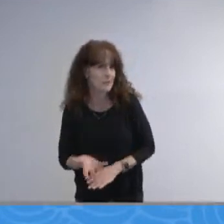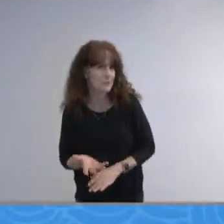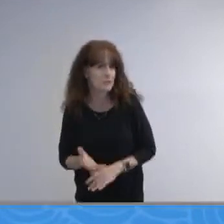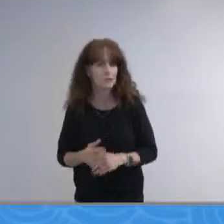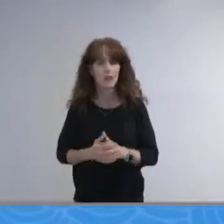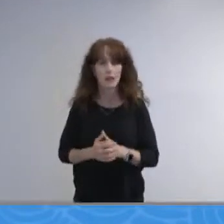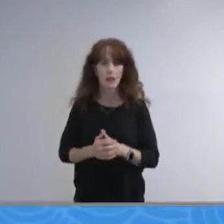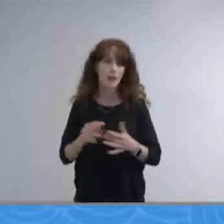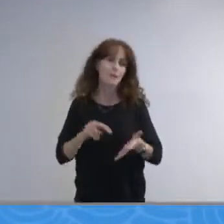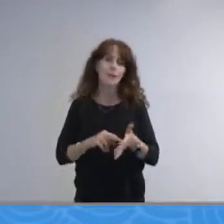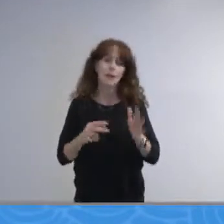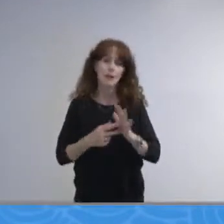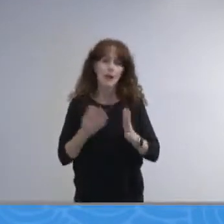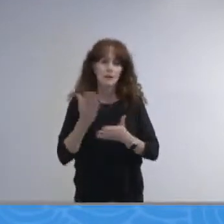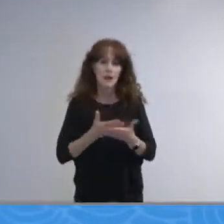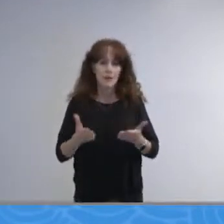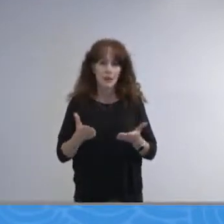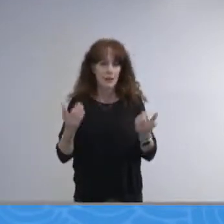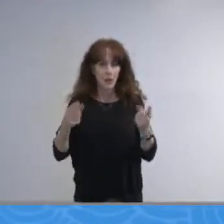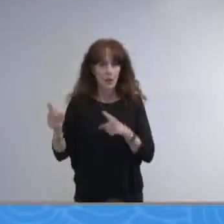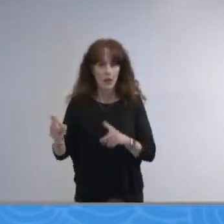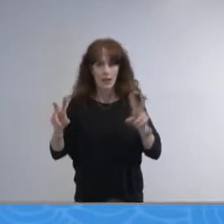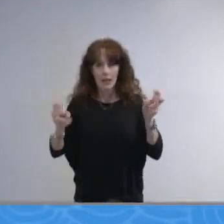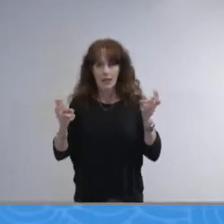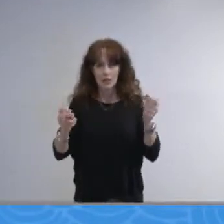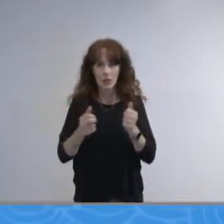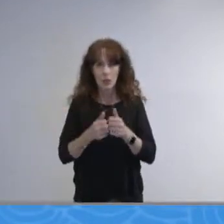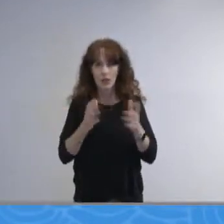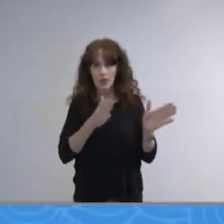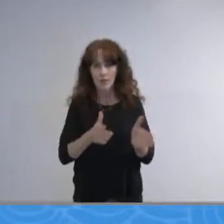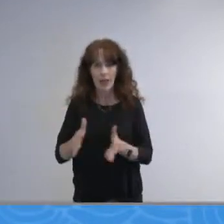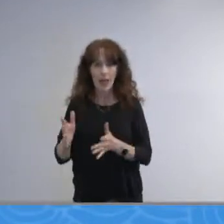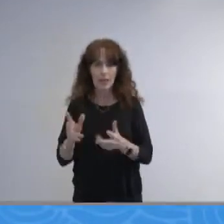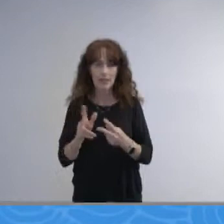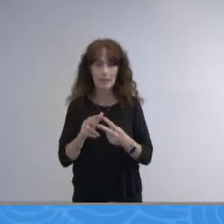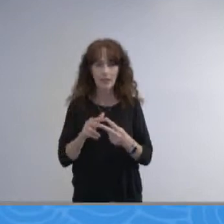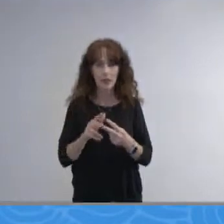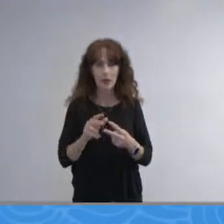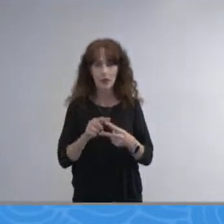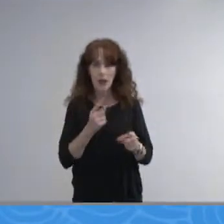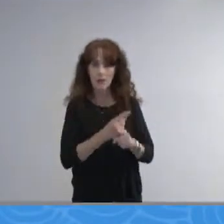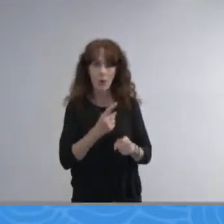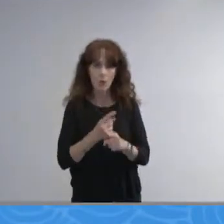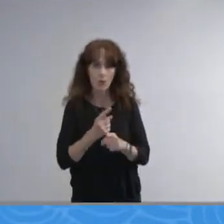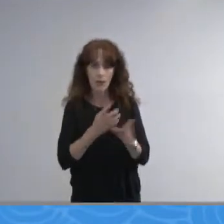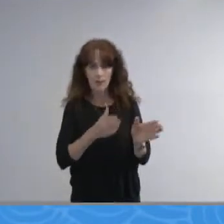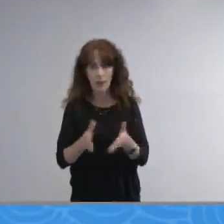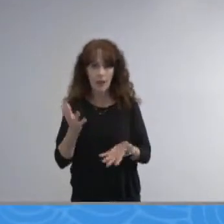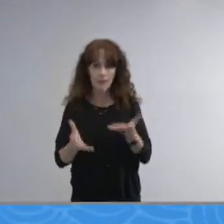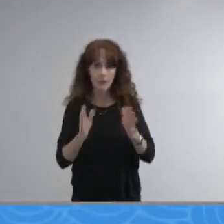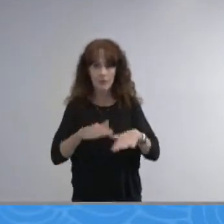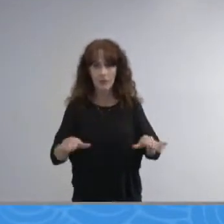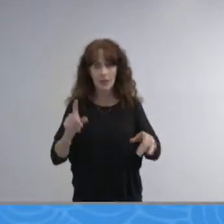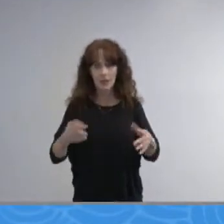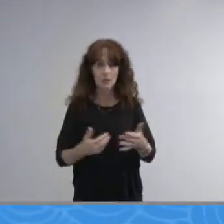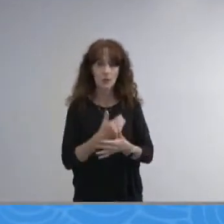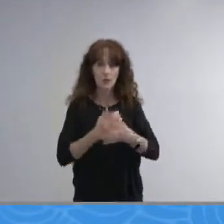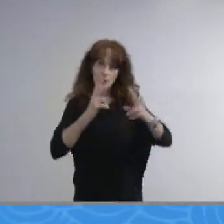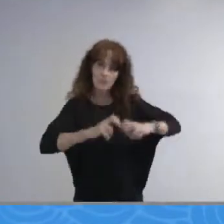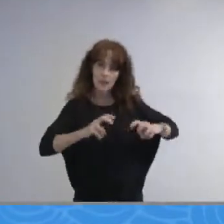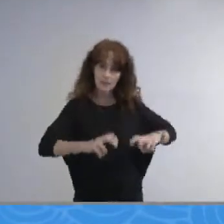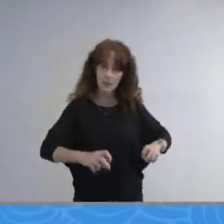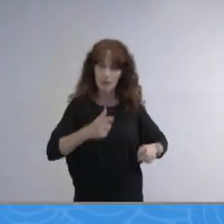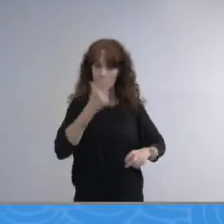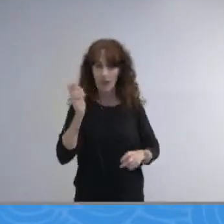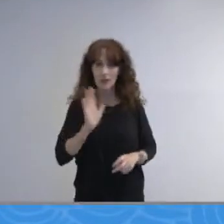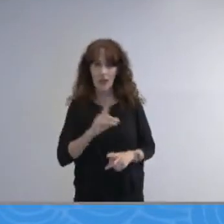And therefore there's something going on. There's an issue with the plan. Either it's not an appropriate plan, maybe the child needs a new assessment